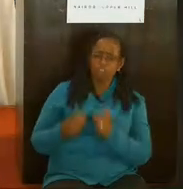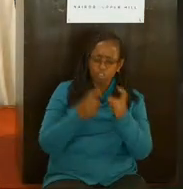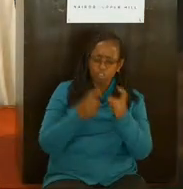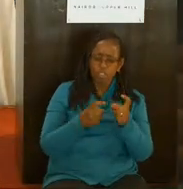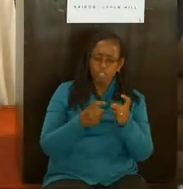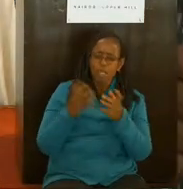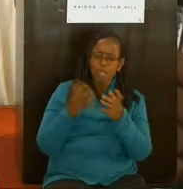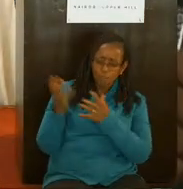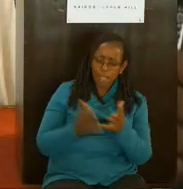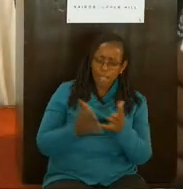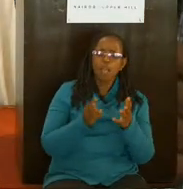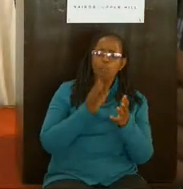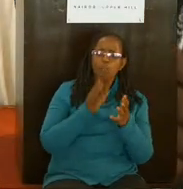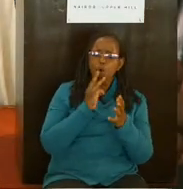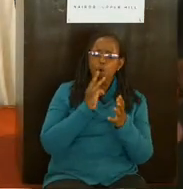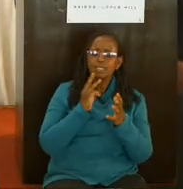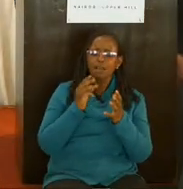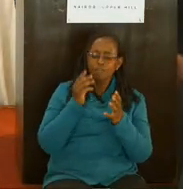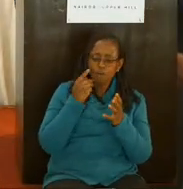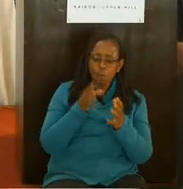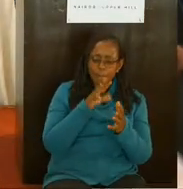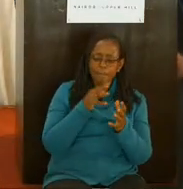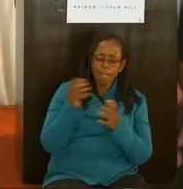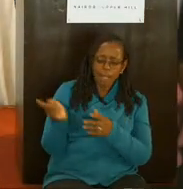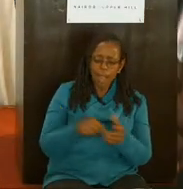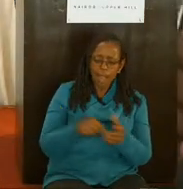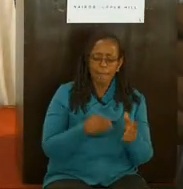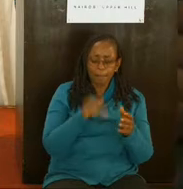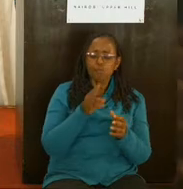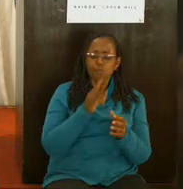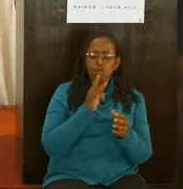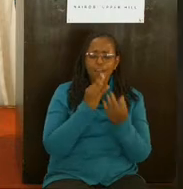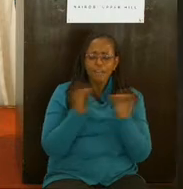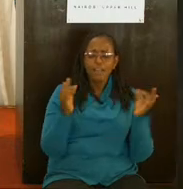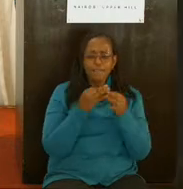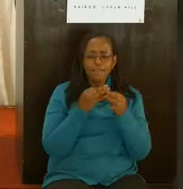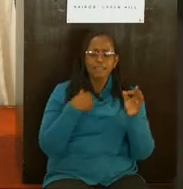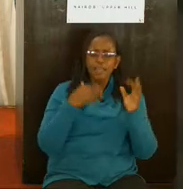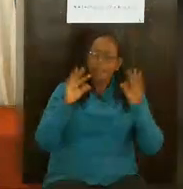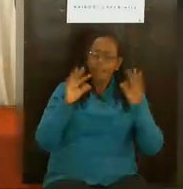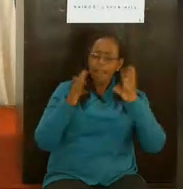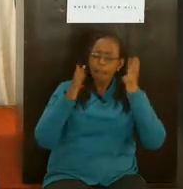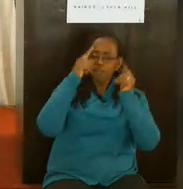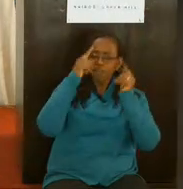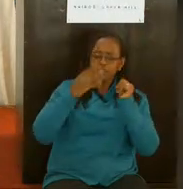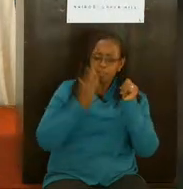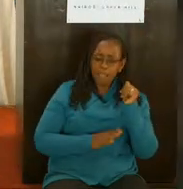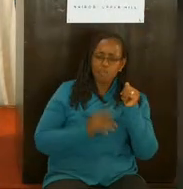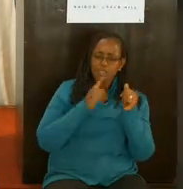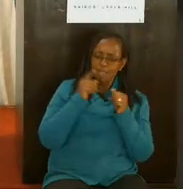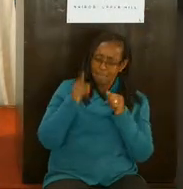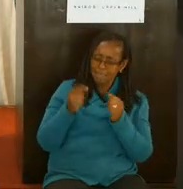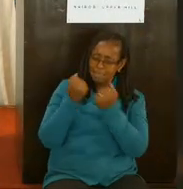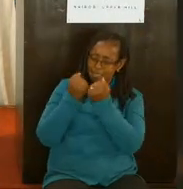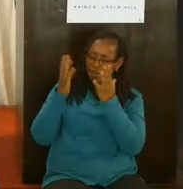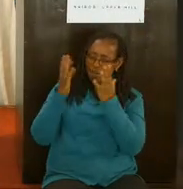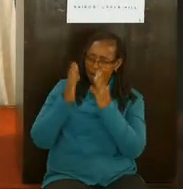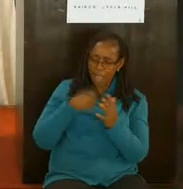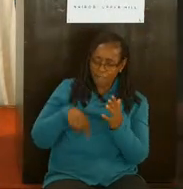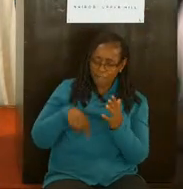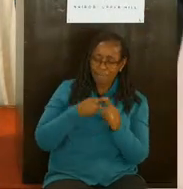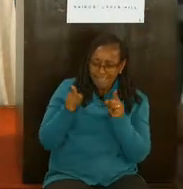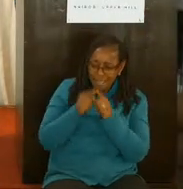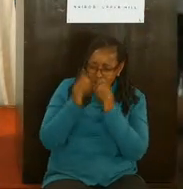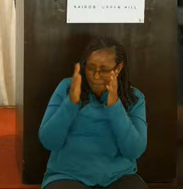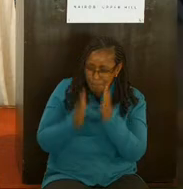bring the water bosses for women to get water free of charge and they clap for that particular person to say this now the Savior well that is the